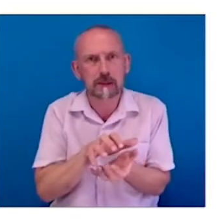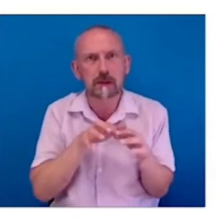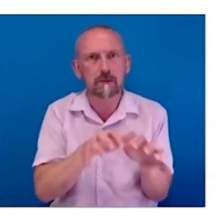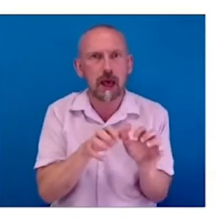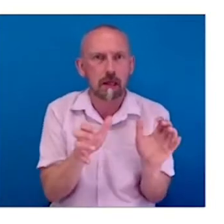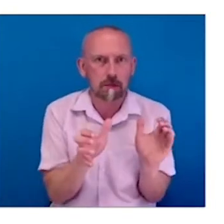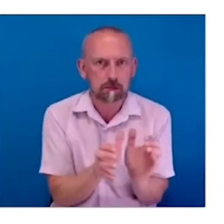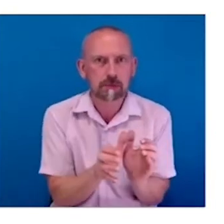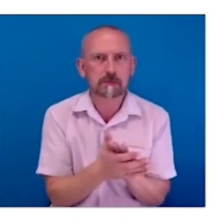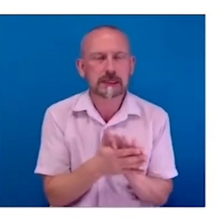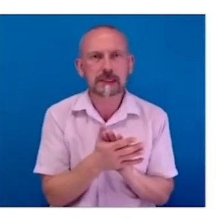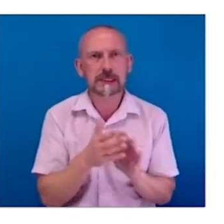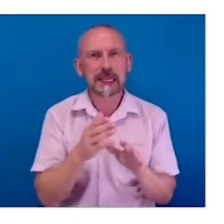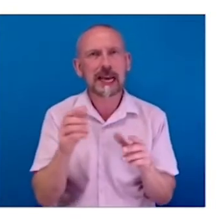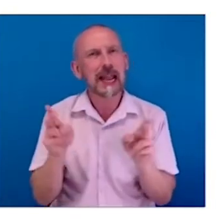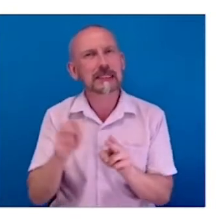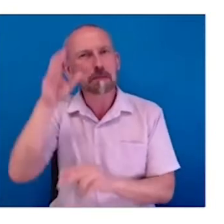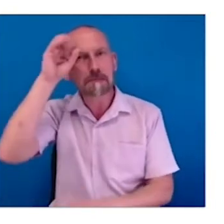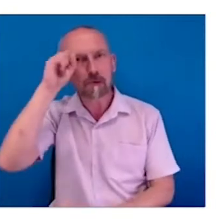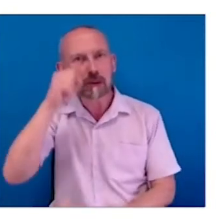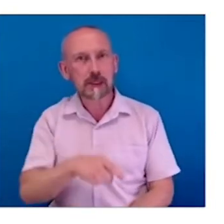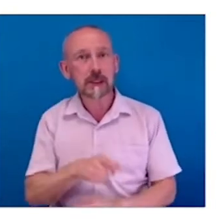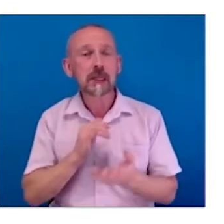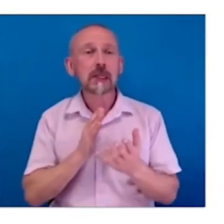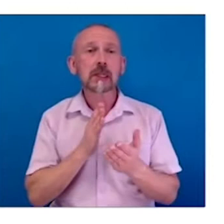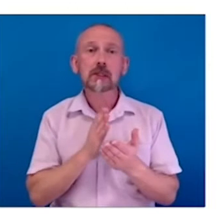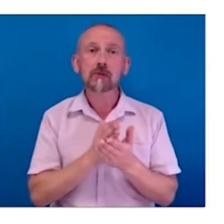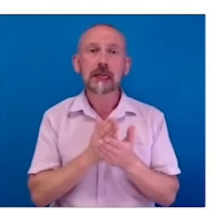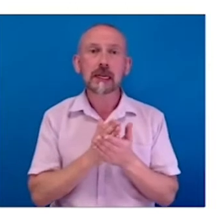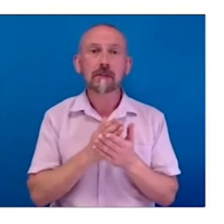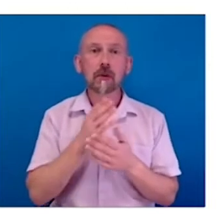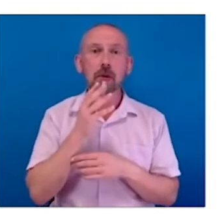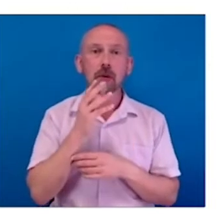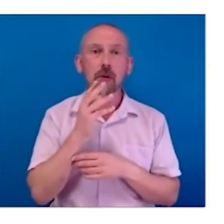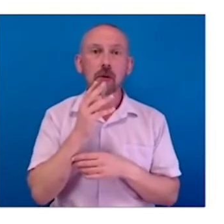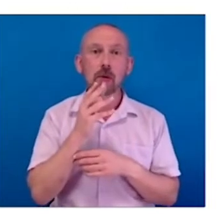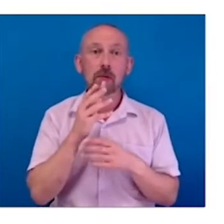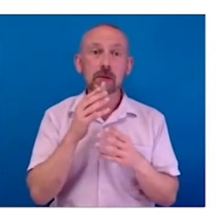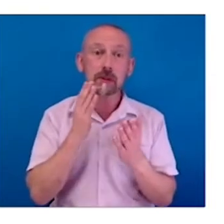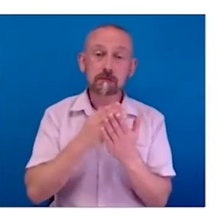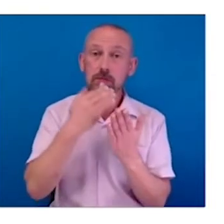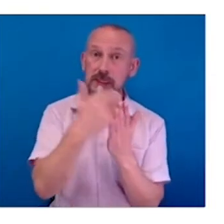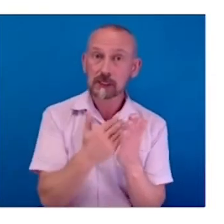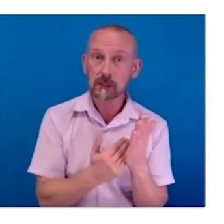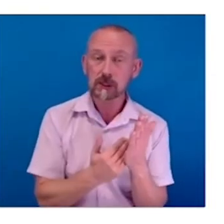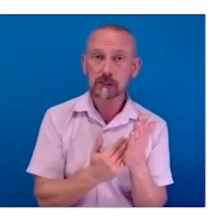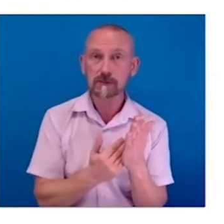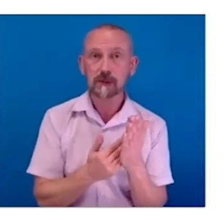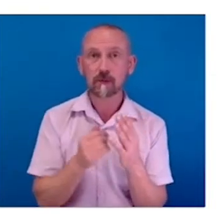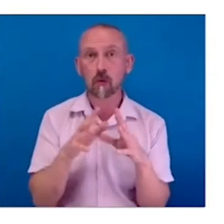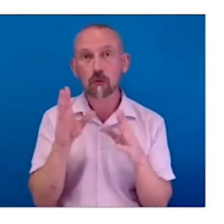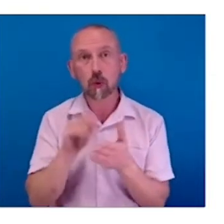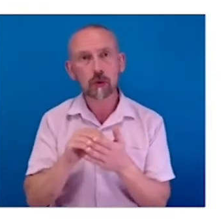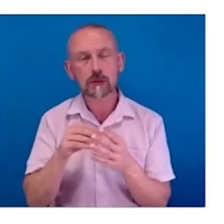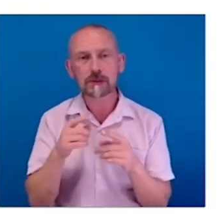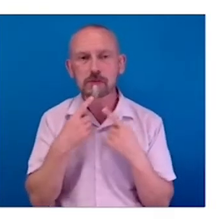isn't an overarching standard for recorded information, but, for example, for speech clarity, it's vital to use a